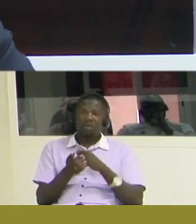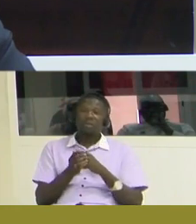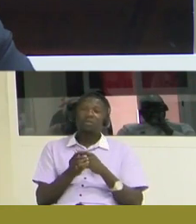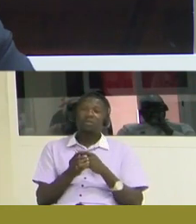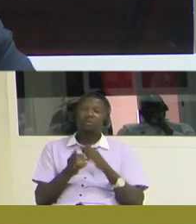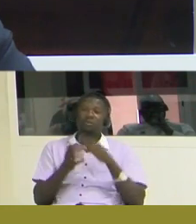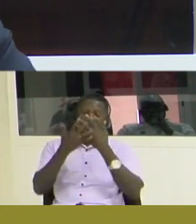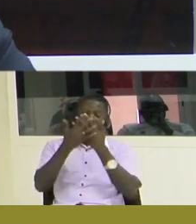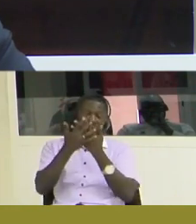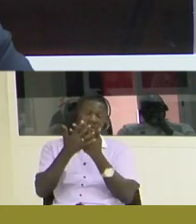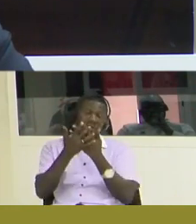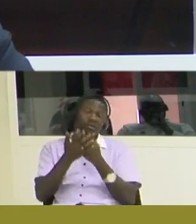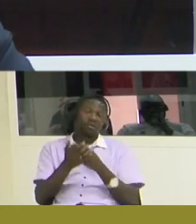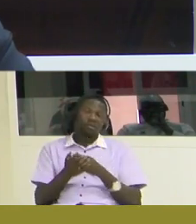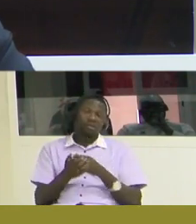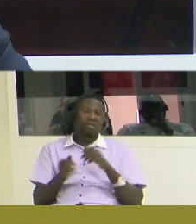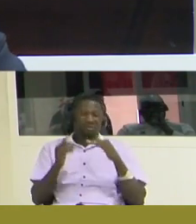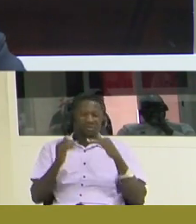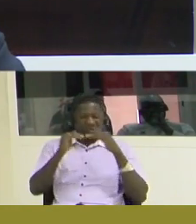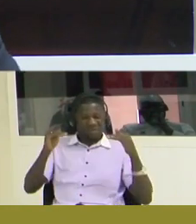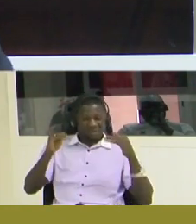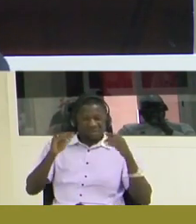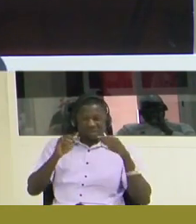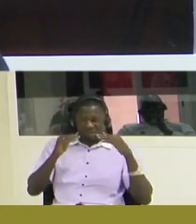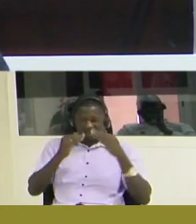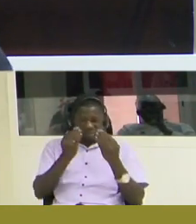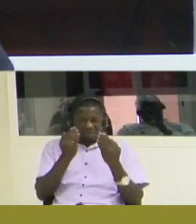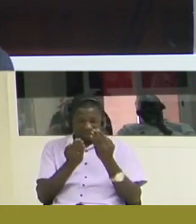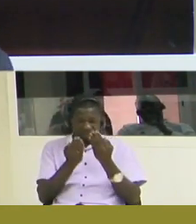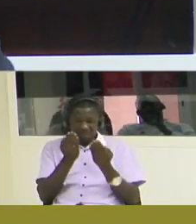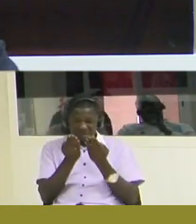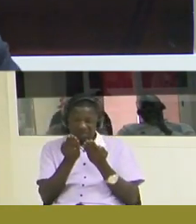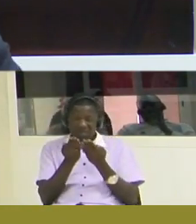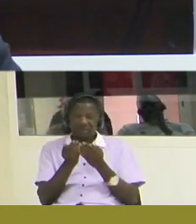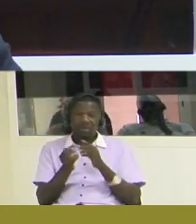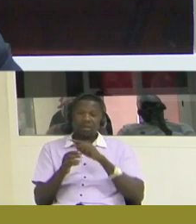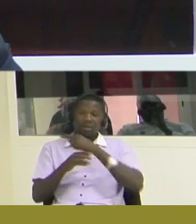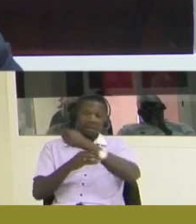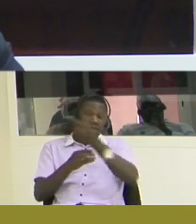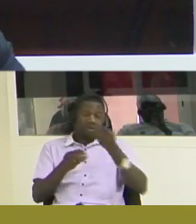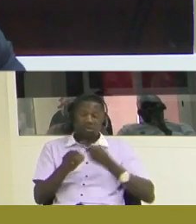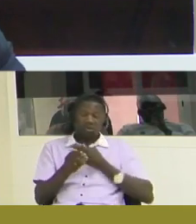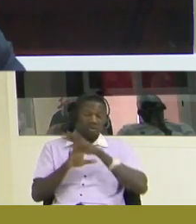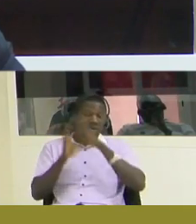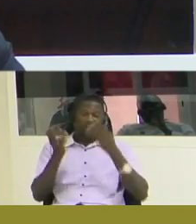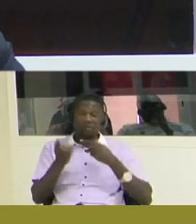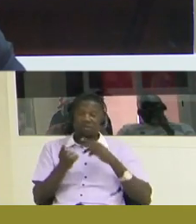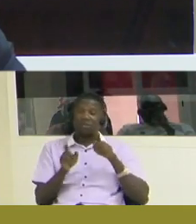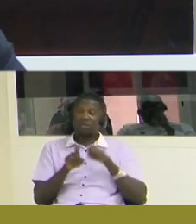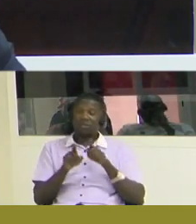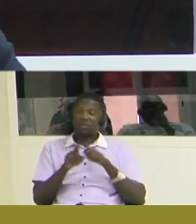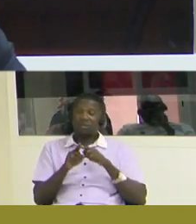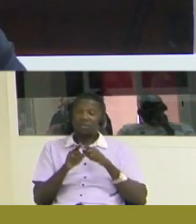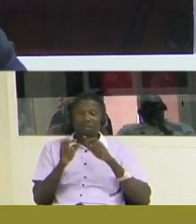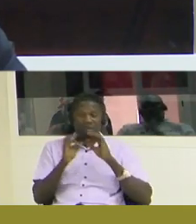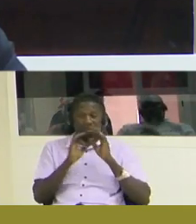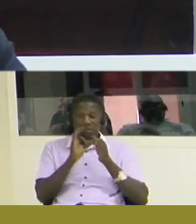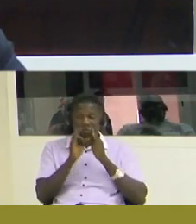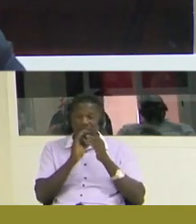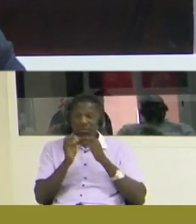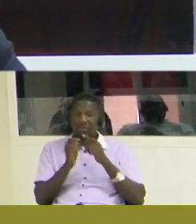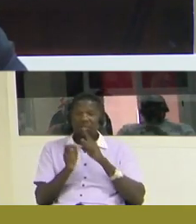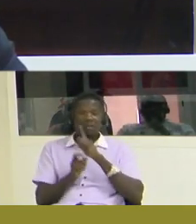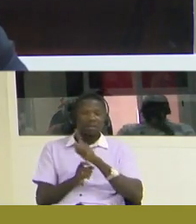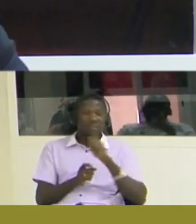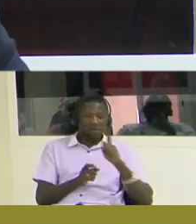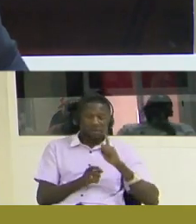stride to strikingly similar they all have the same narration of each and every event and they're in different